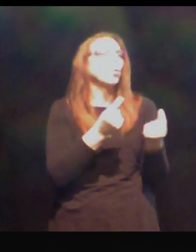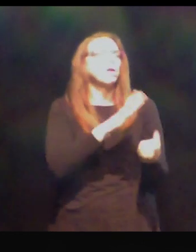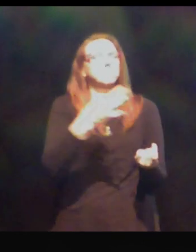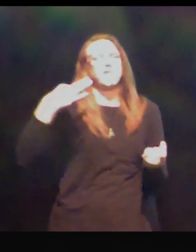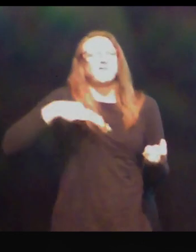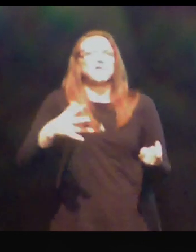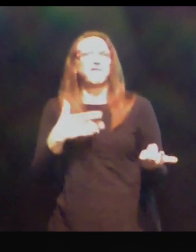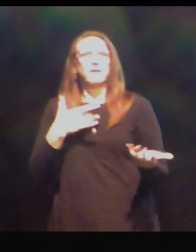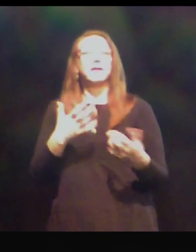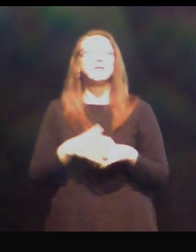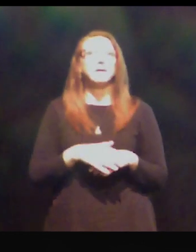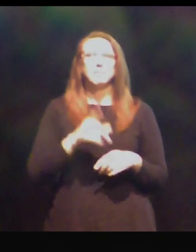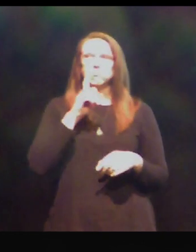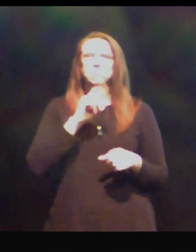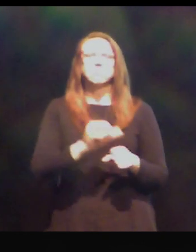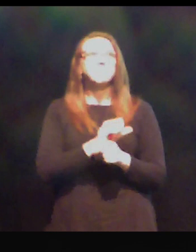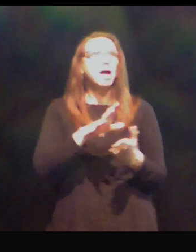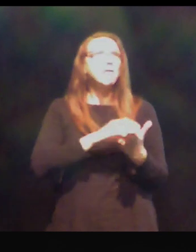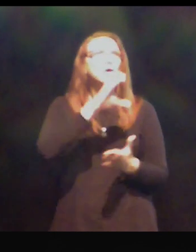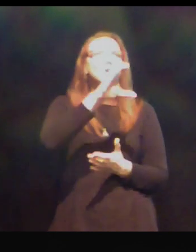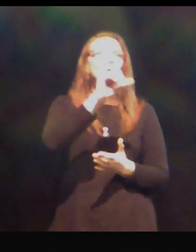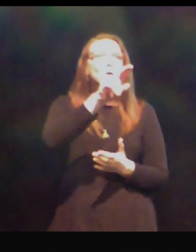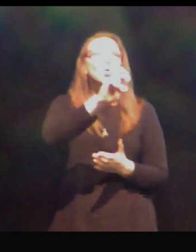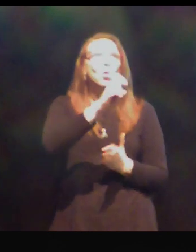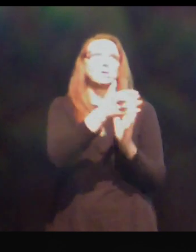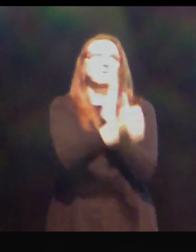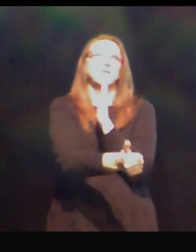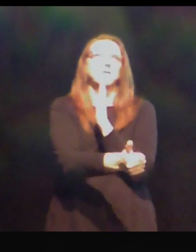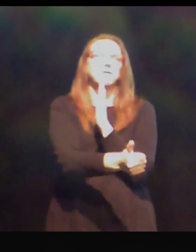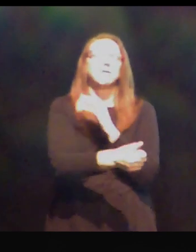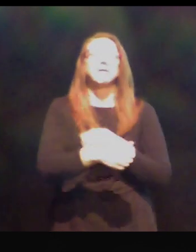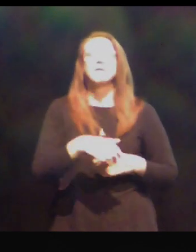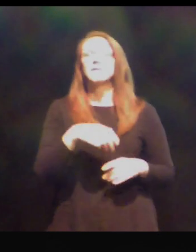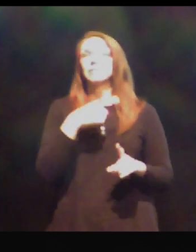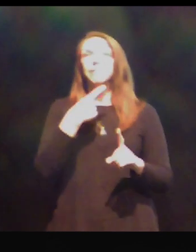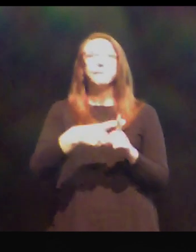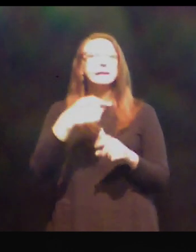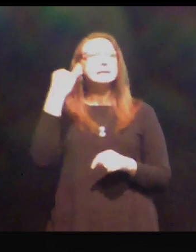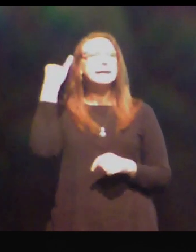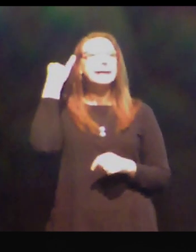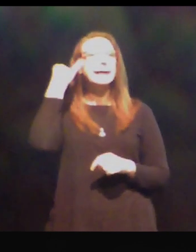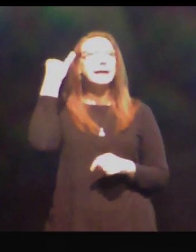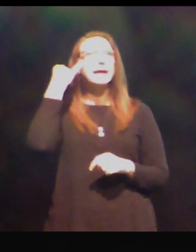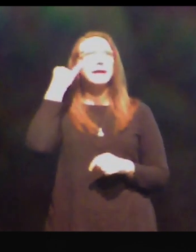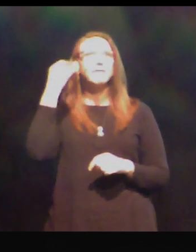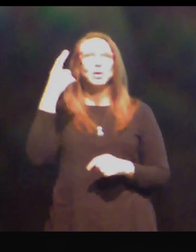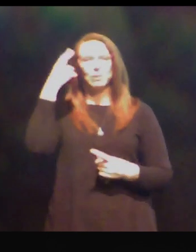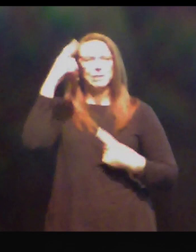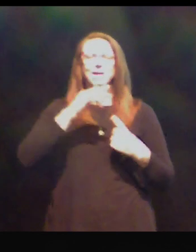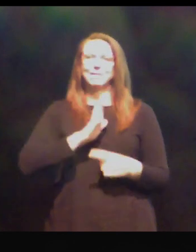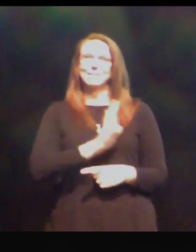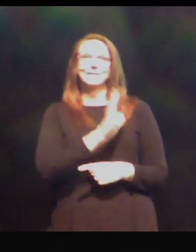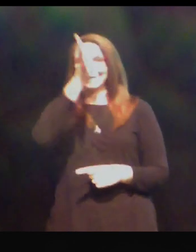I mean, I've learned a lot of core skills from being at the diner, and also, like, if you take into account, like, his